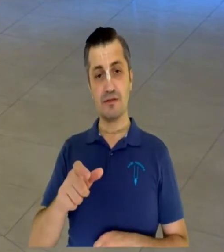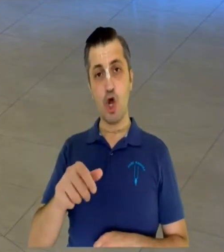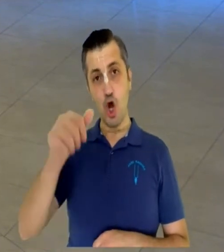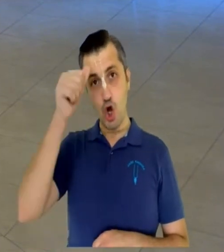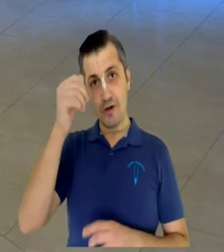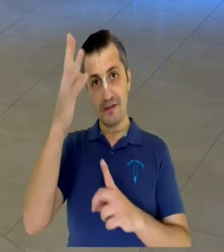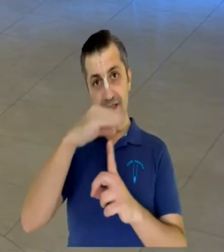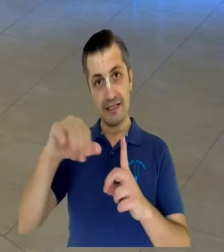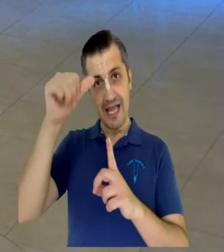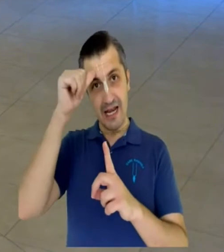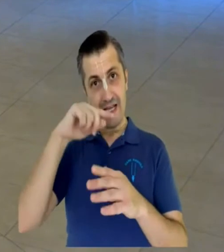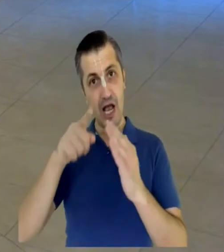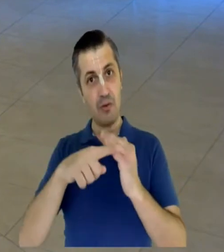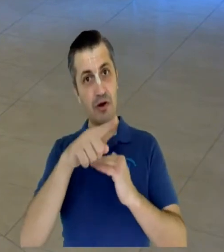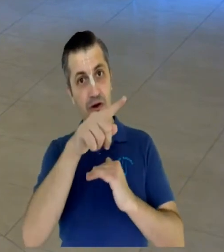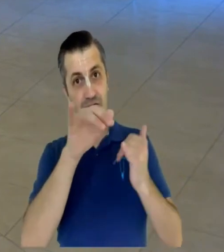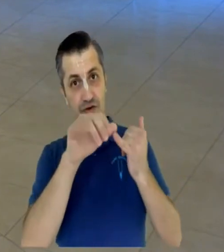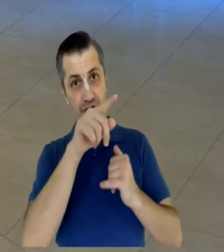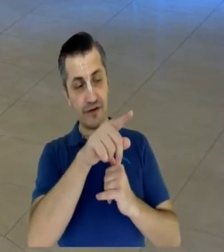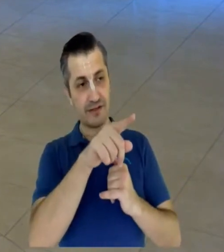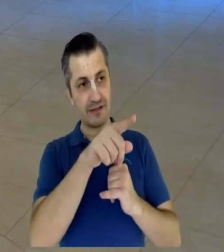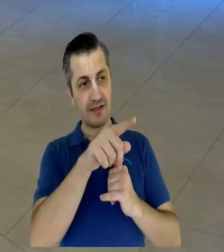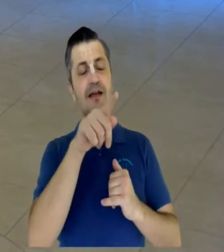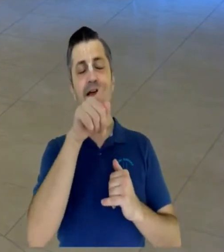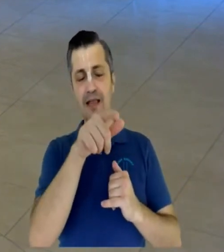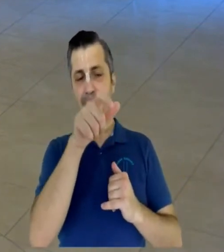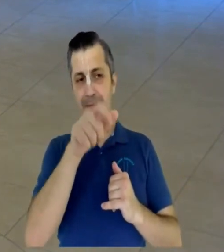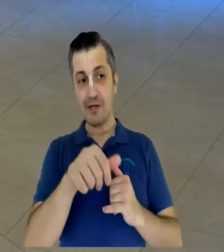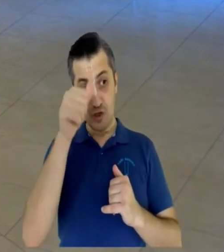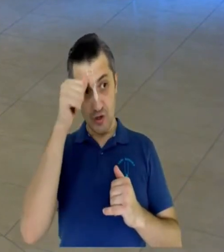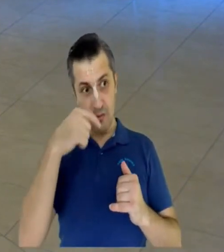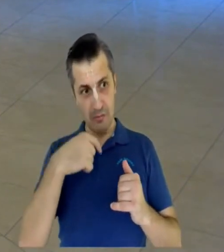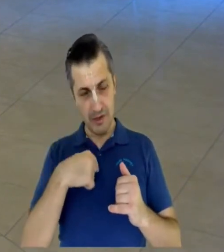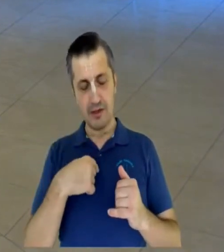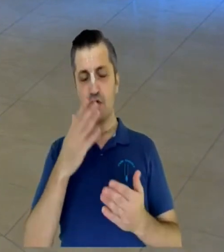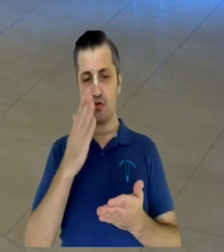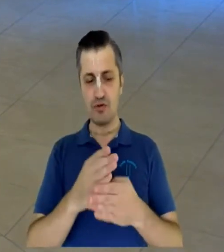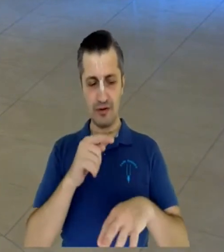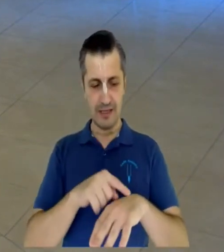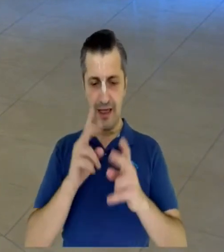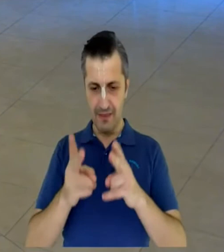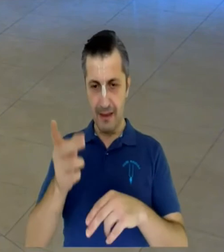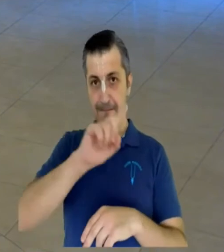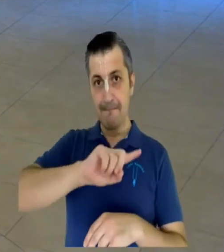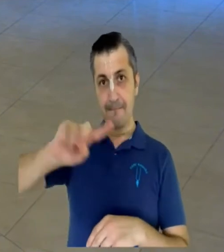activities will attain my eternal abode, Arjuna. Of this there is no doubt. So those